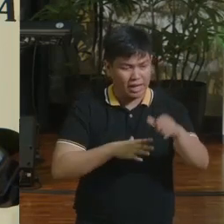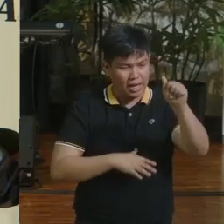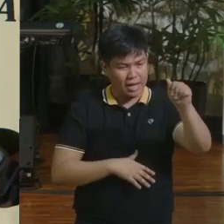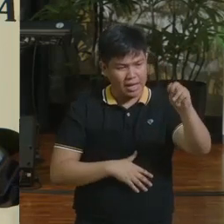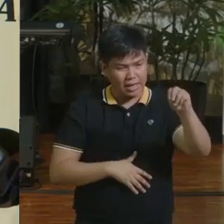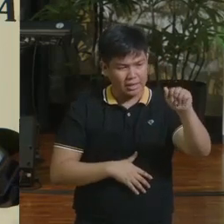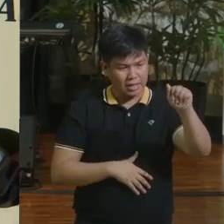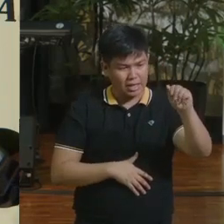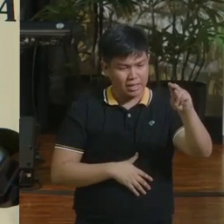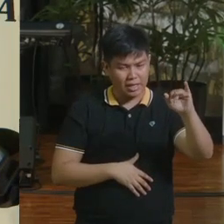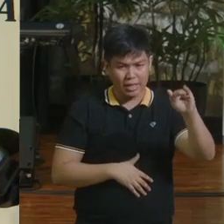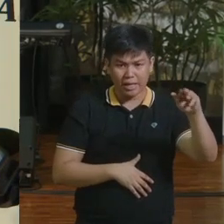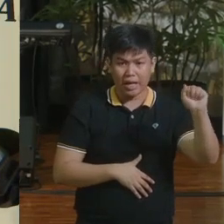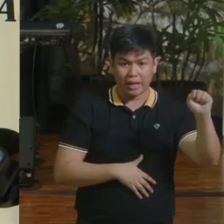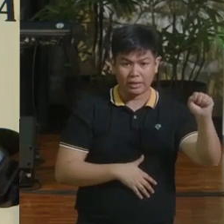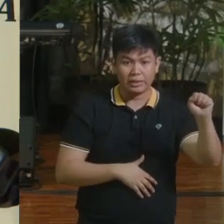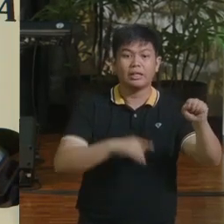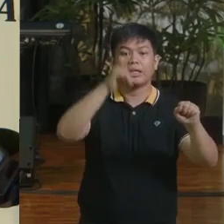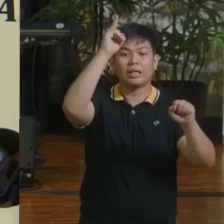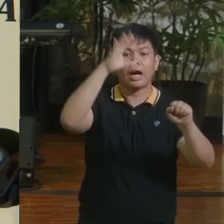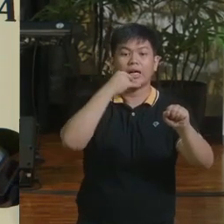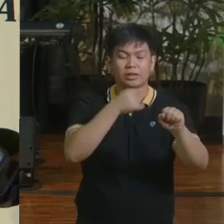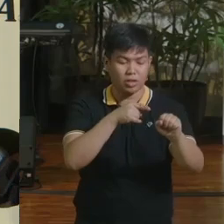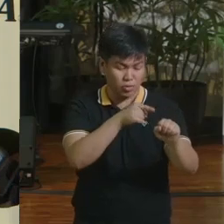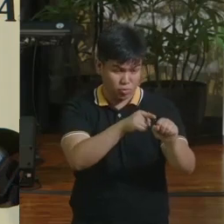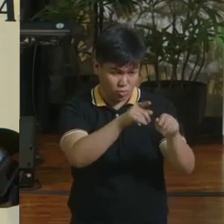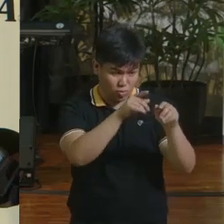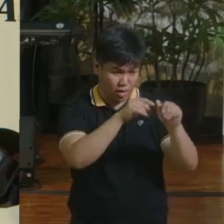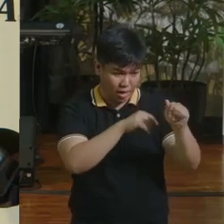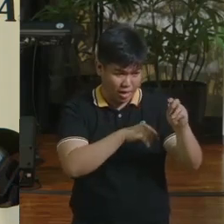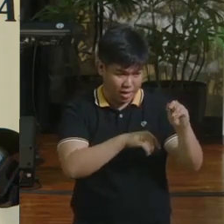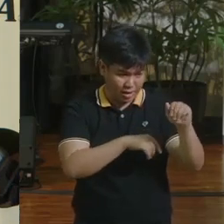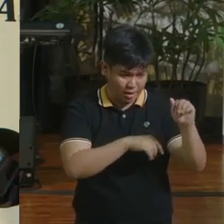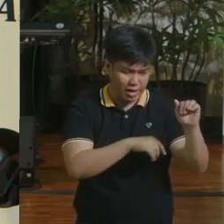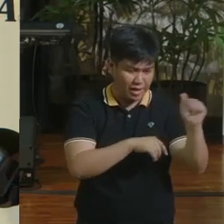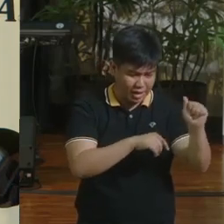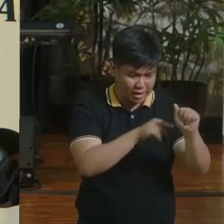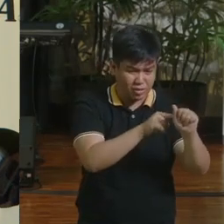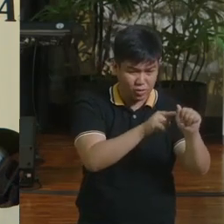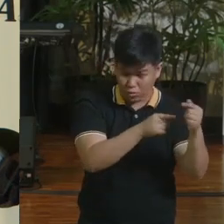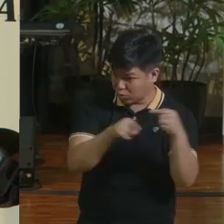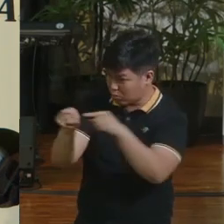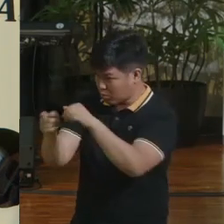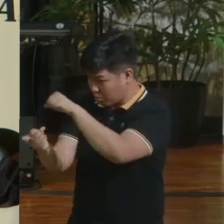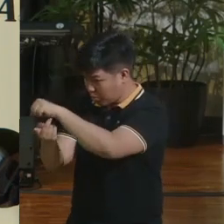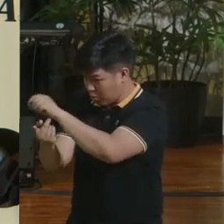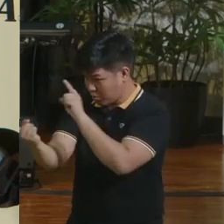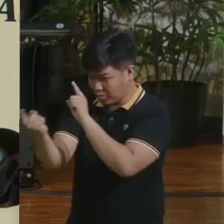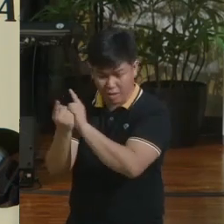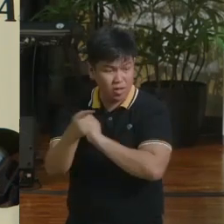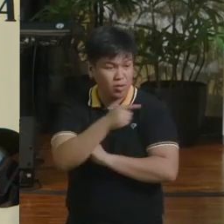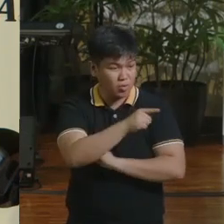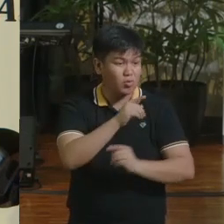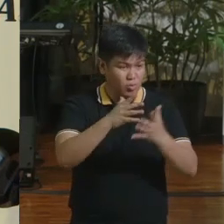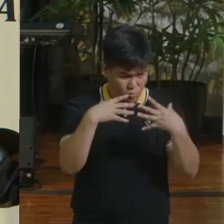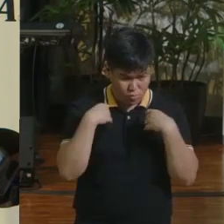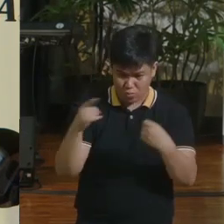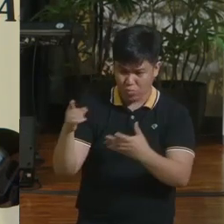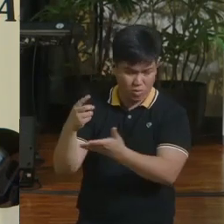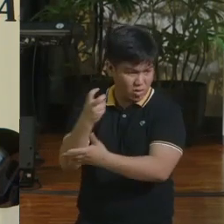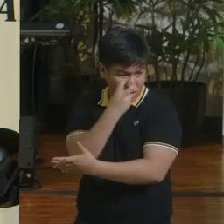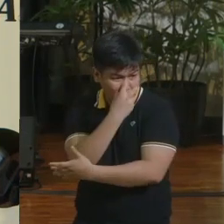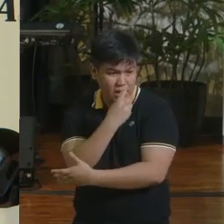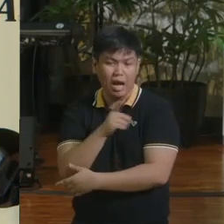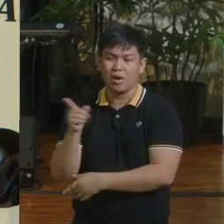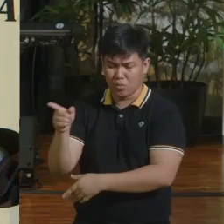he is a chosen instrument of mine to carry my name before the Gentiles and kings and the children of Israel.